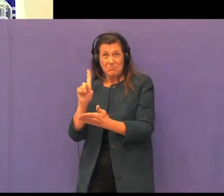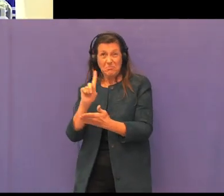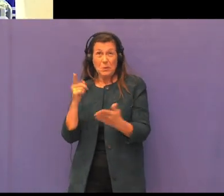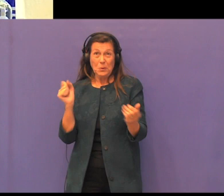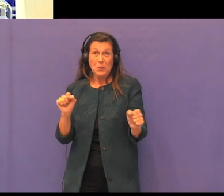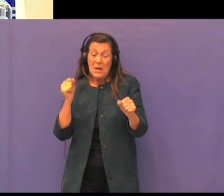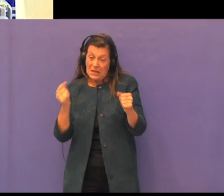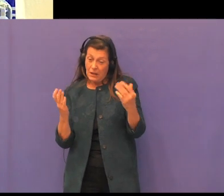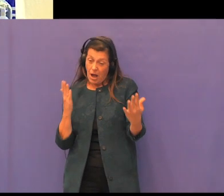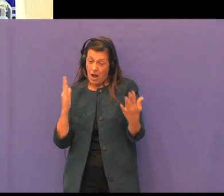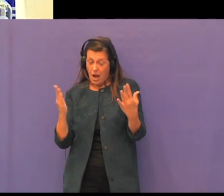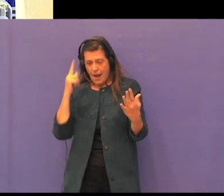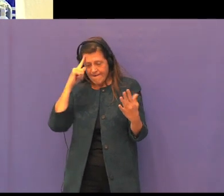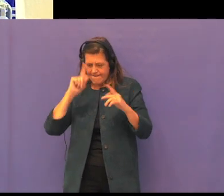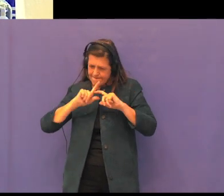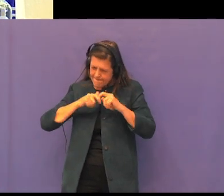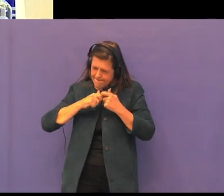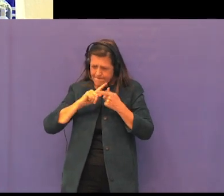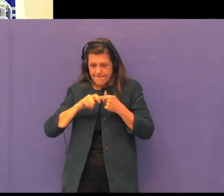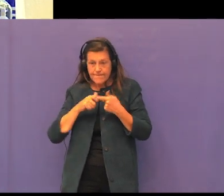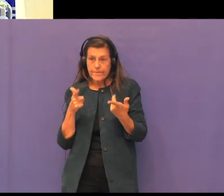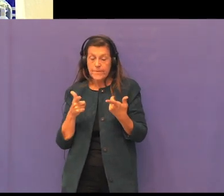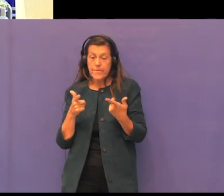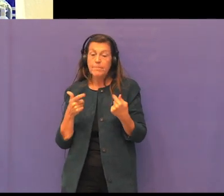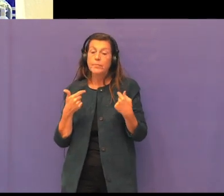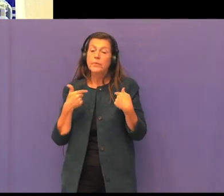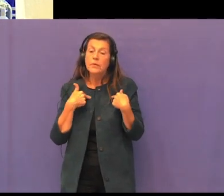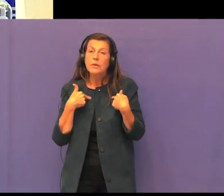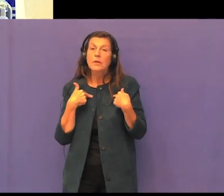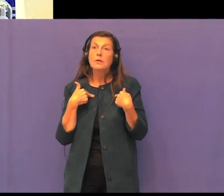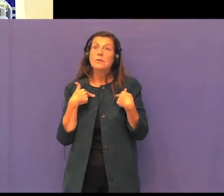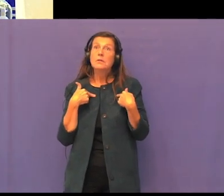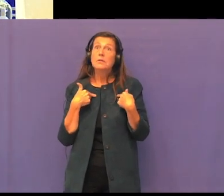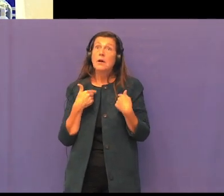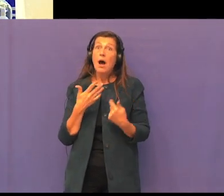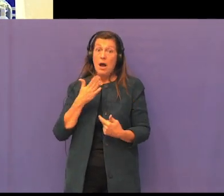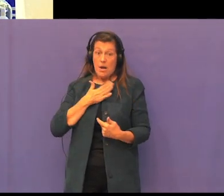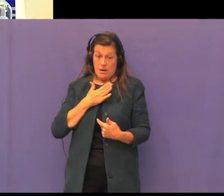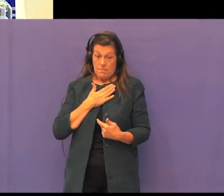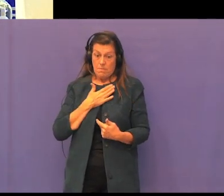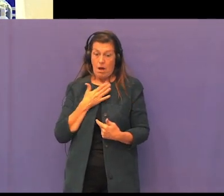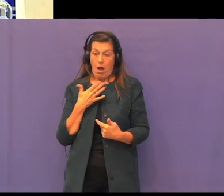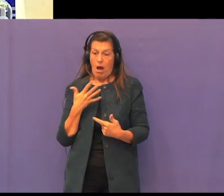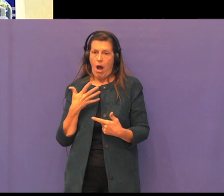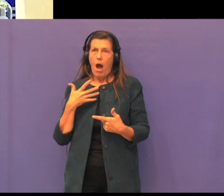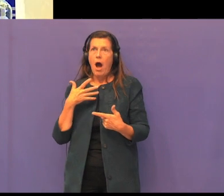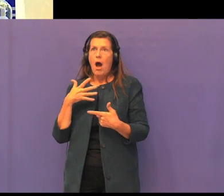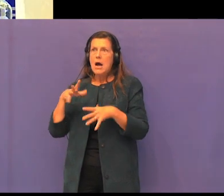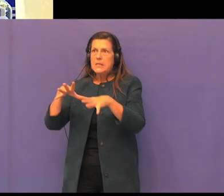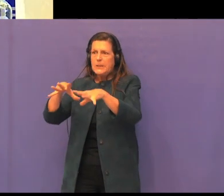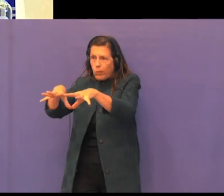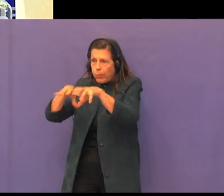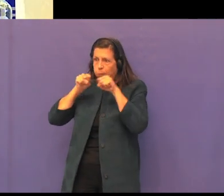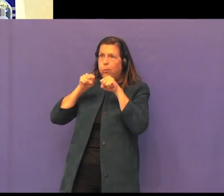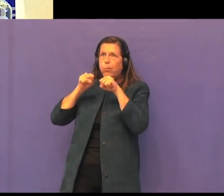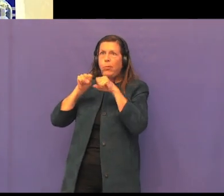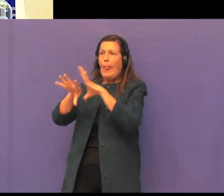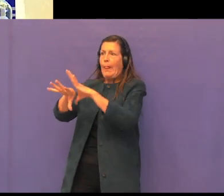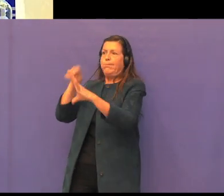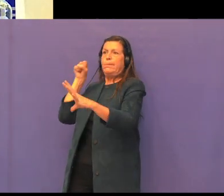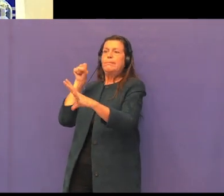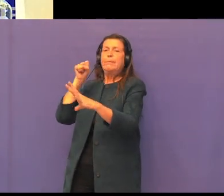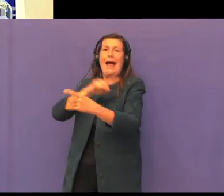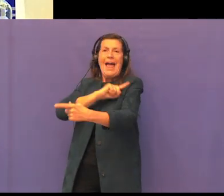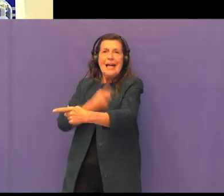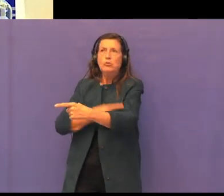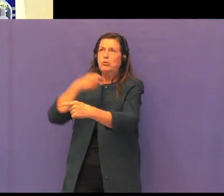what are the optimal forms of complementarity between human translation and machine translation, rather than, I